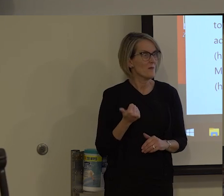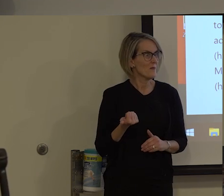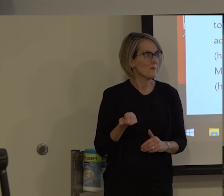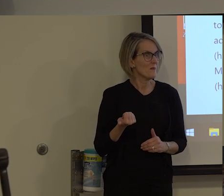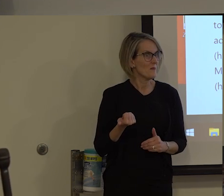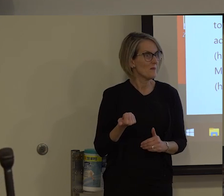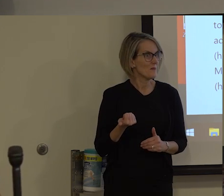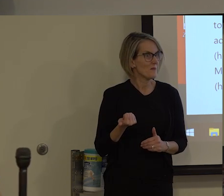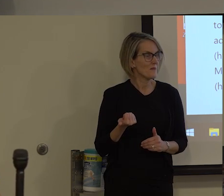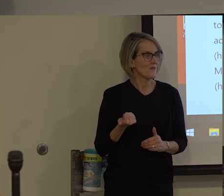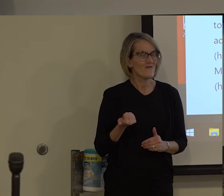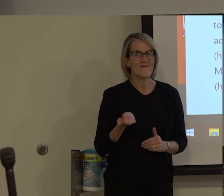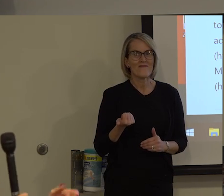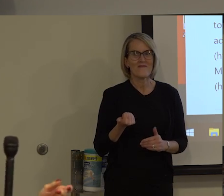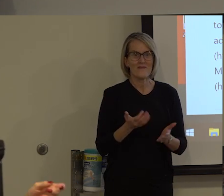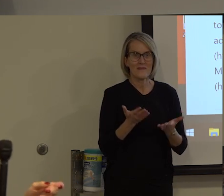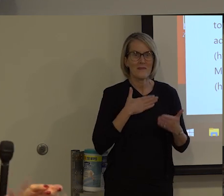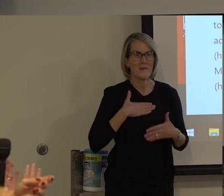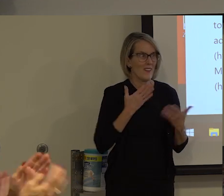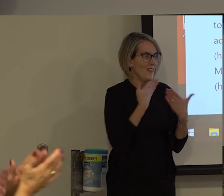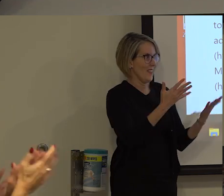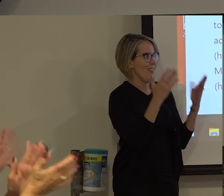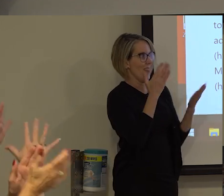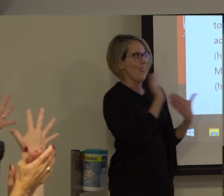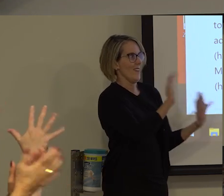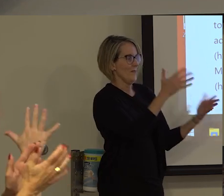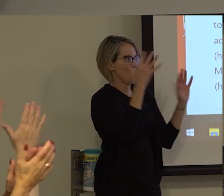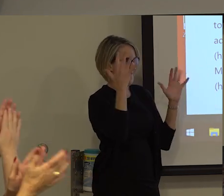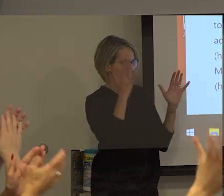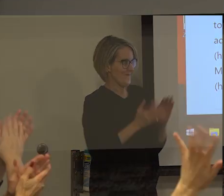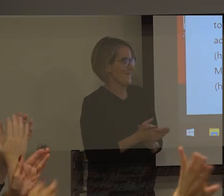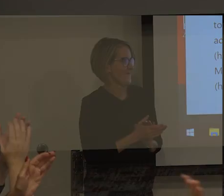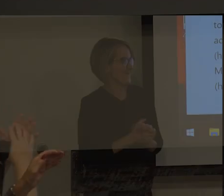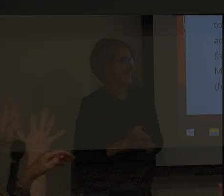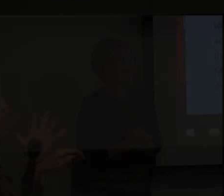Can you please join me in thanking them for this wonderful presentation?